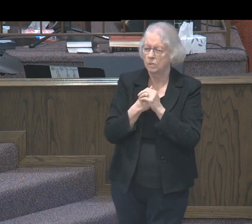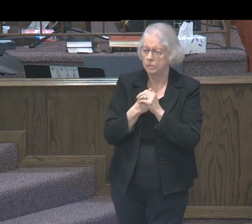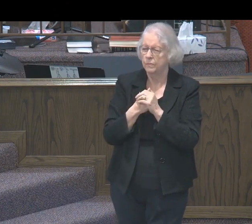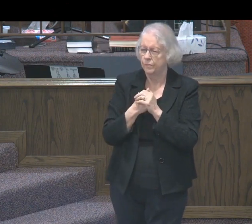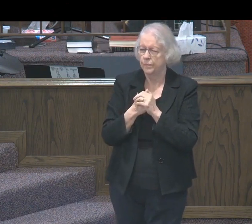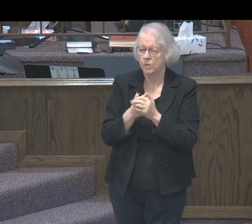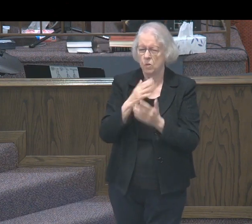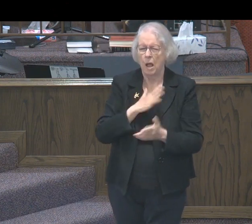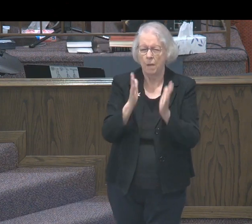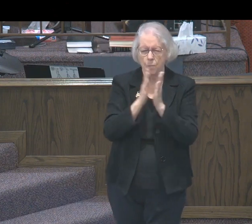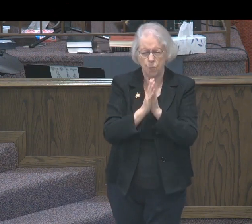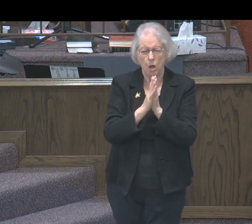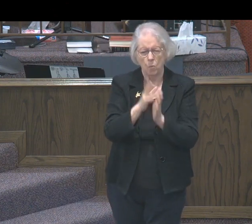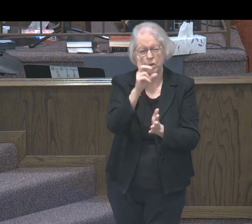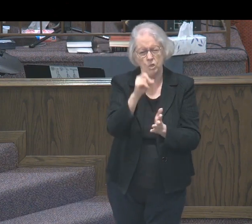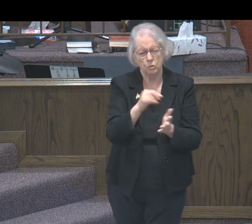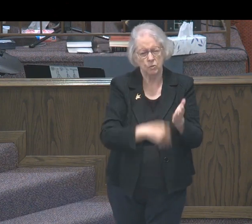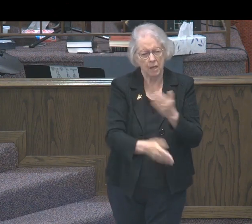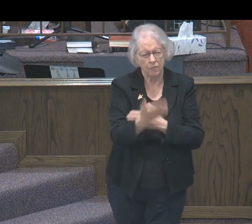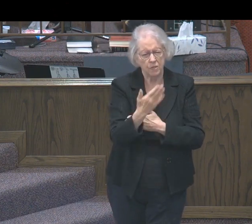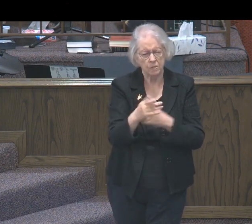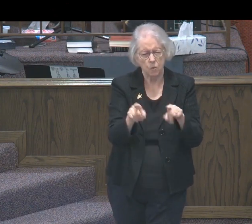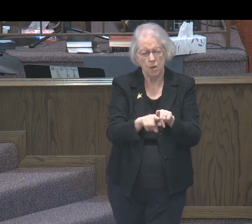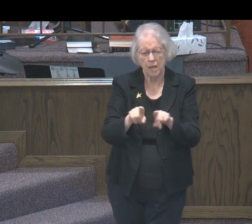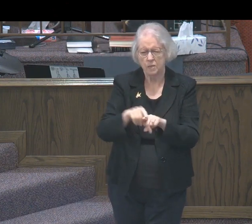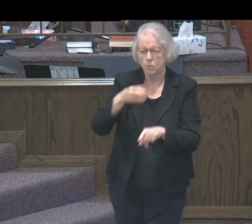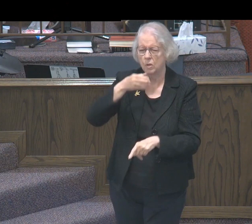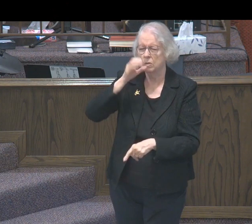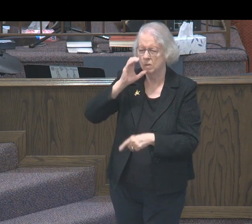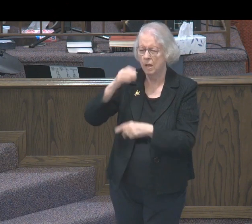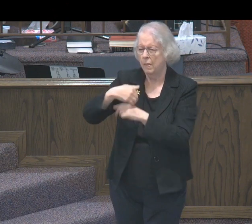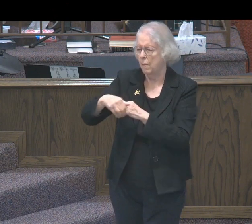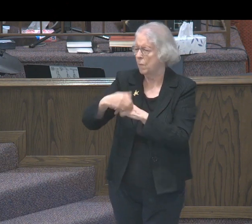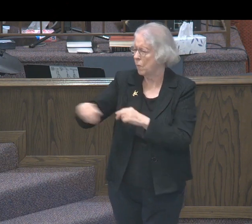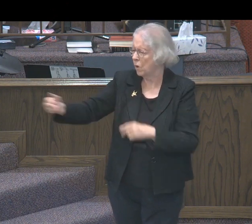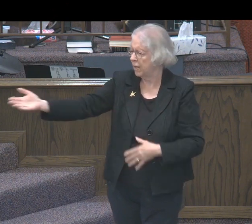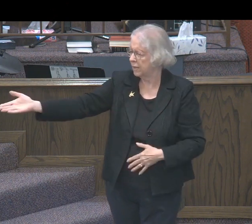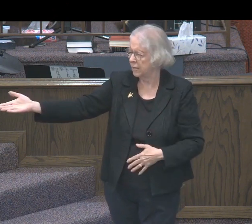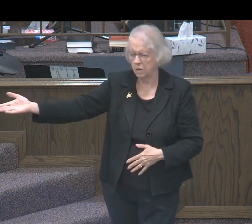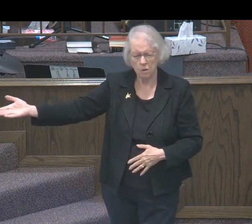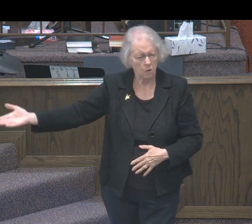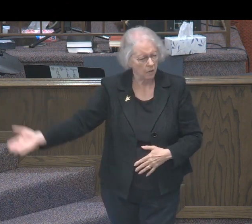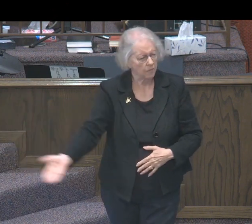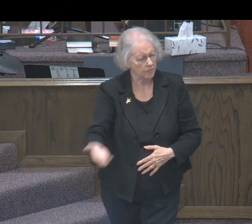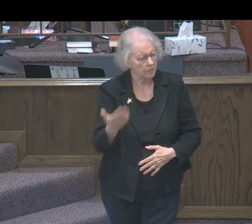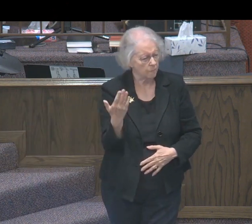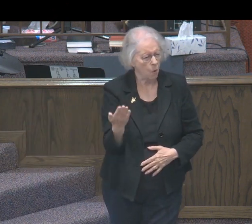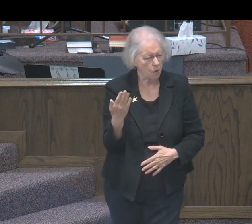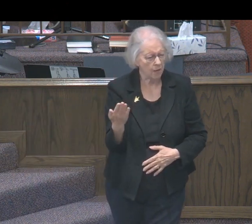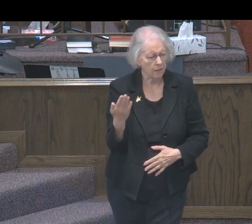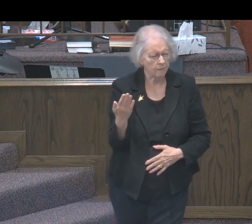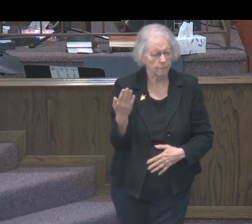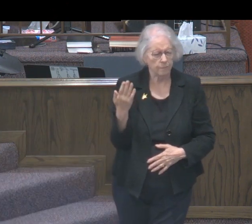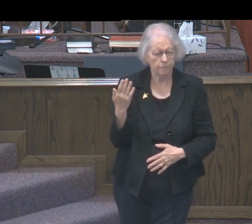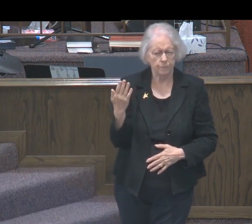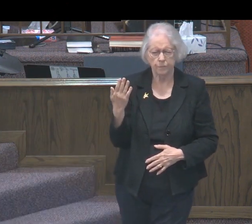as we partake of this remembrance service, the time that we are called to bring to mind all that